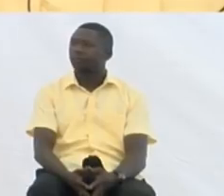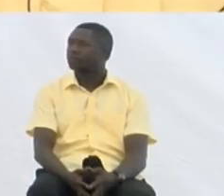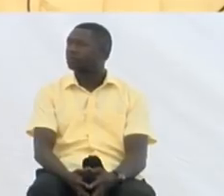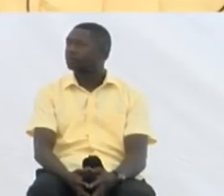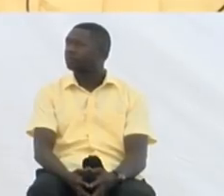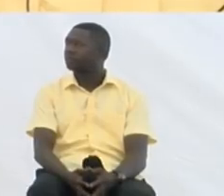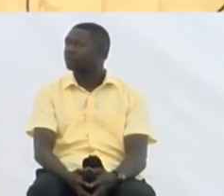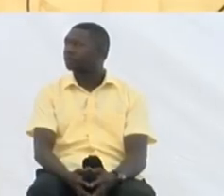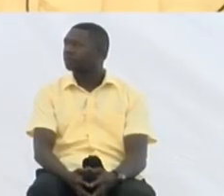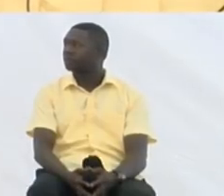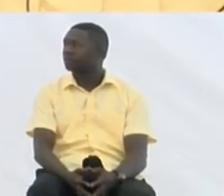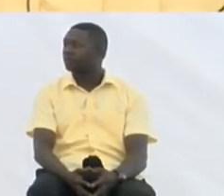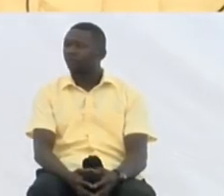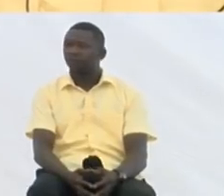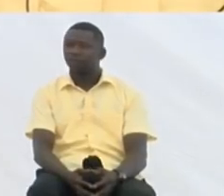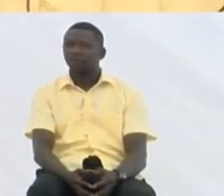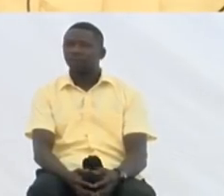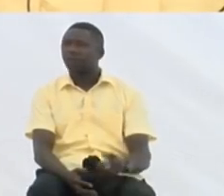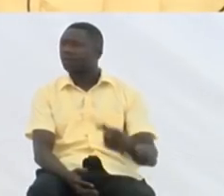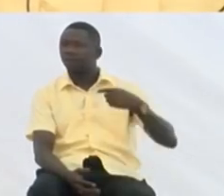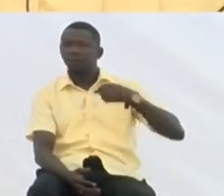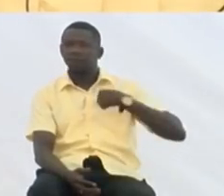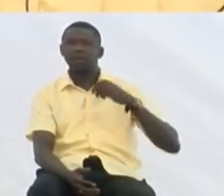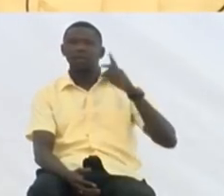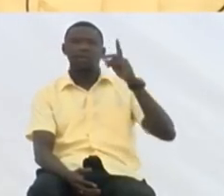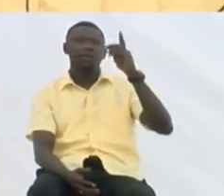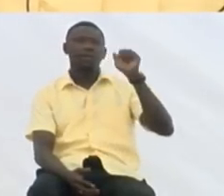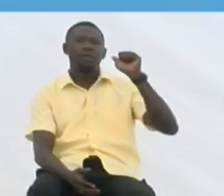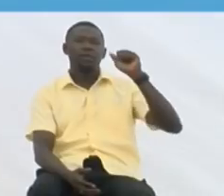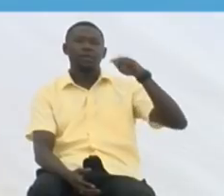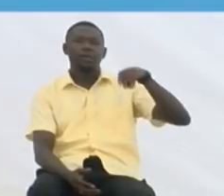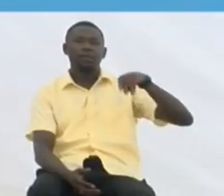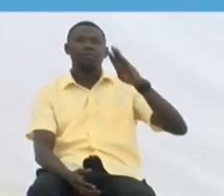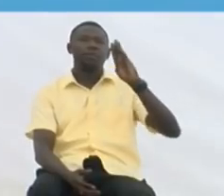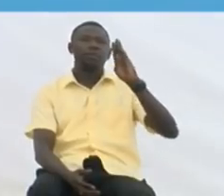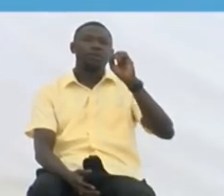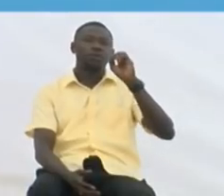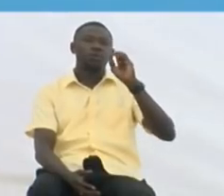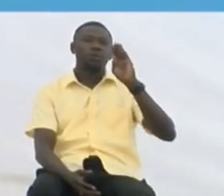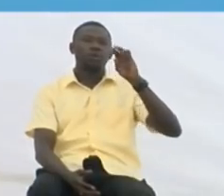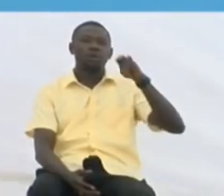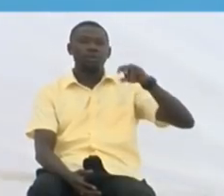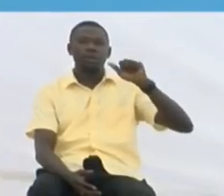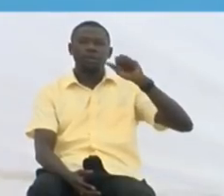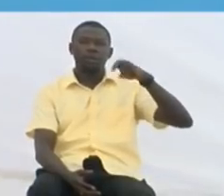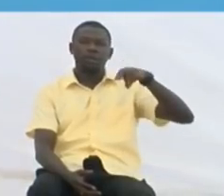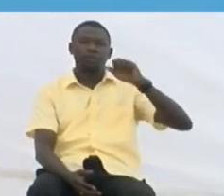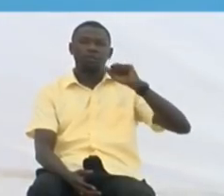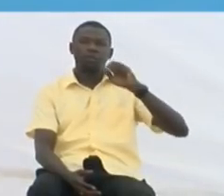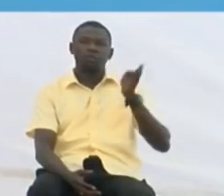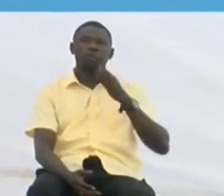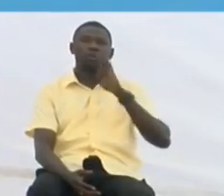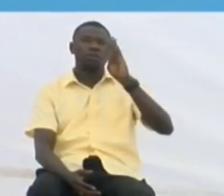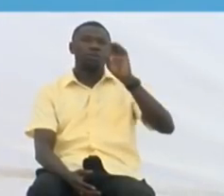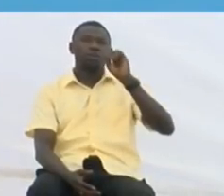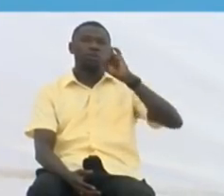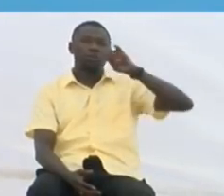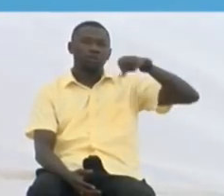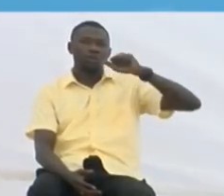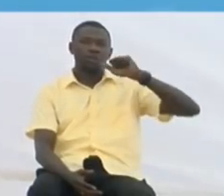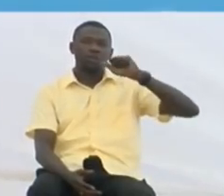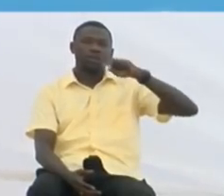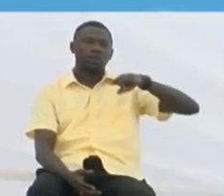I Dembo MAMO BOJANG. Nte Dembo MAMO BOJANG. Nte Dembo MAMO BOJANG. Do swear